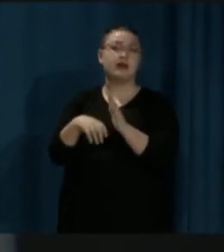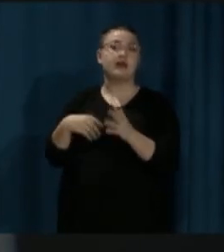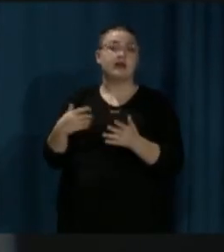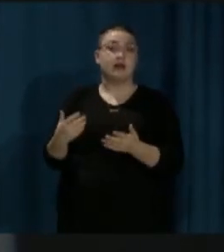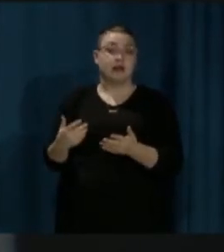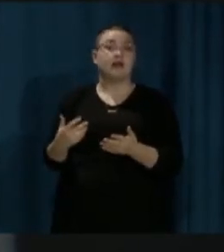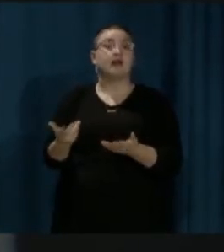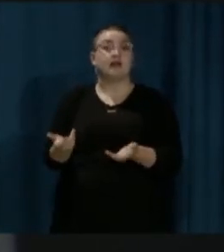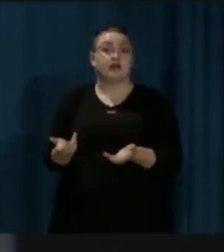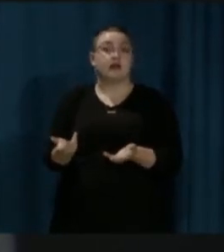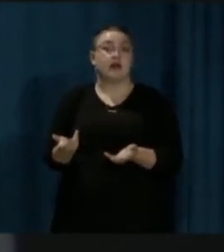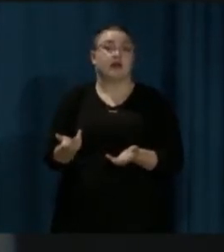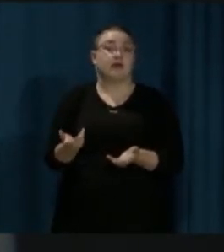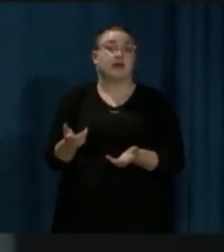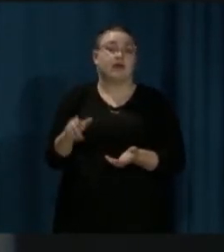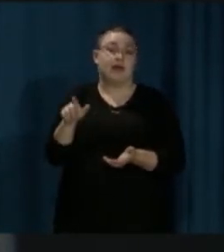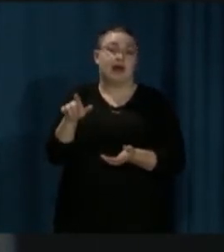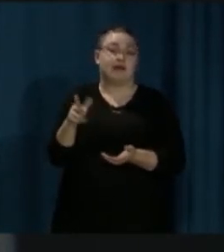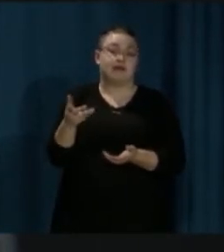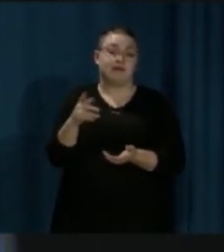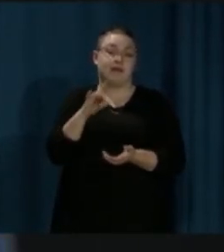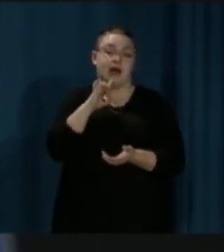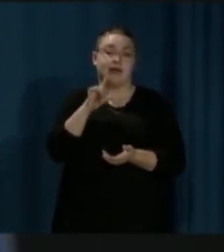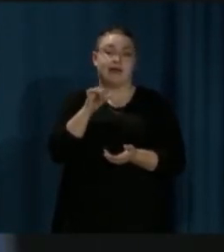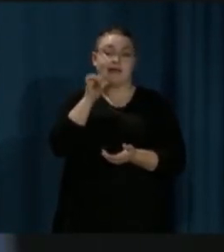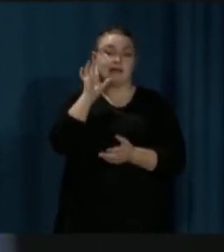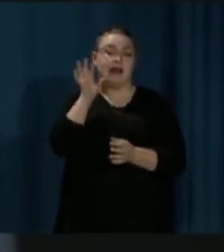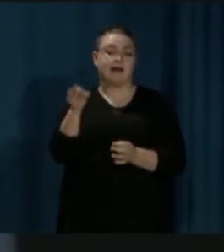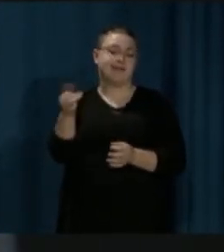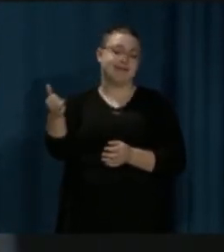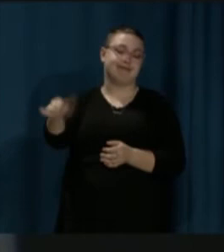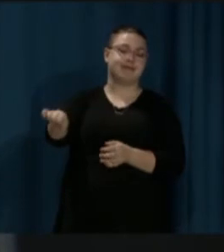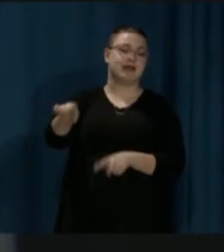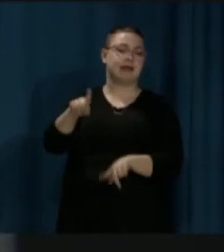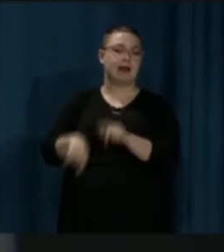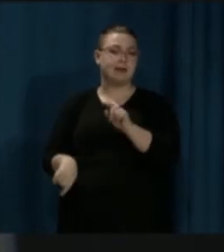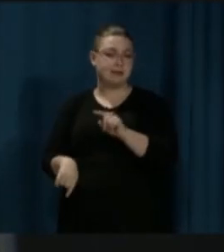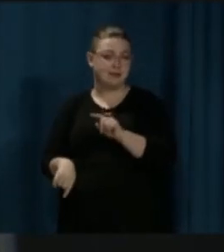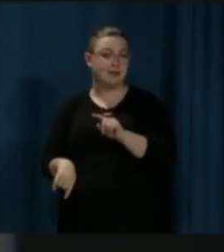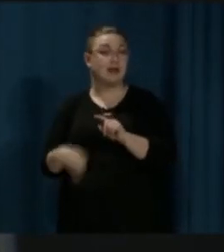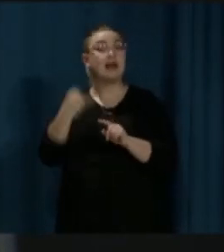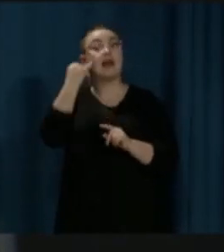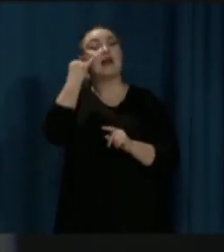which included this very strict list of items. Gotcha. So if they want to have no